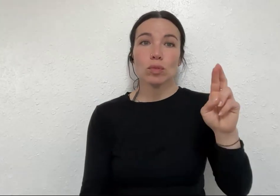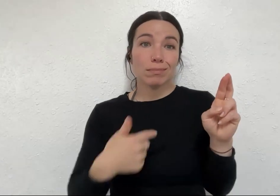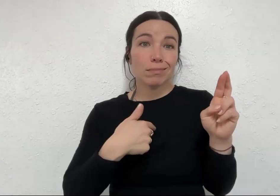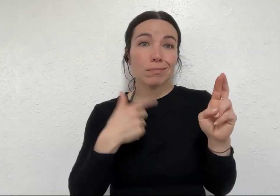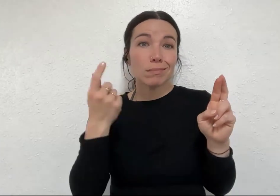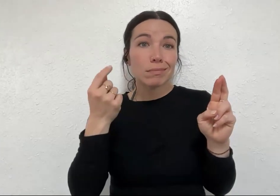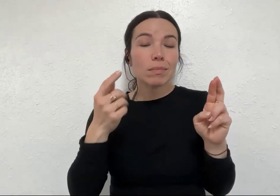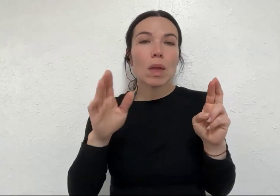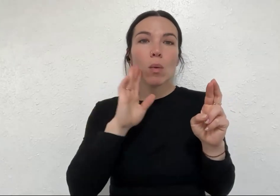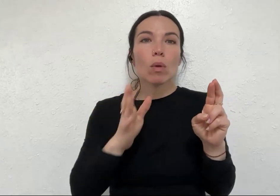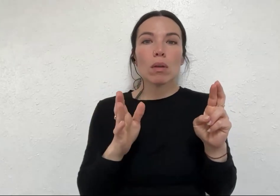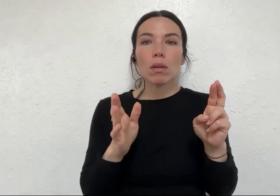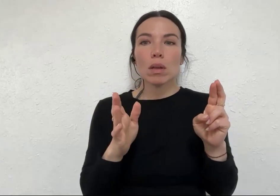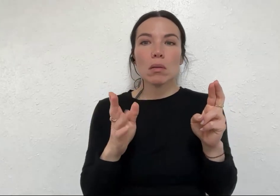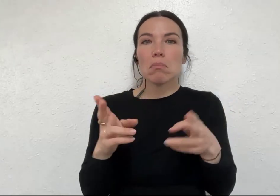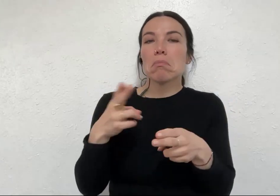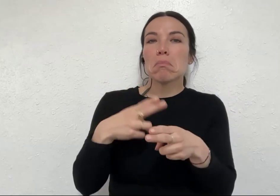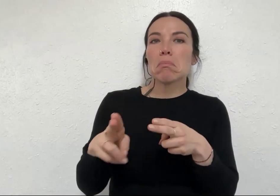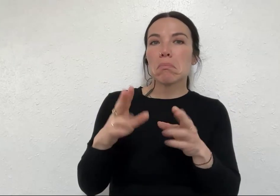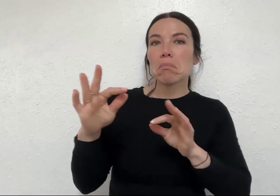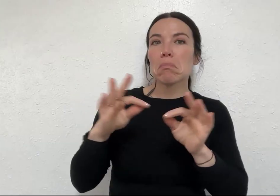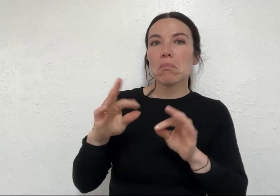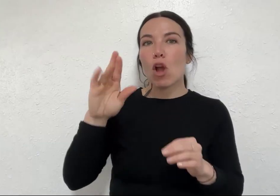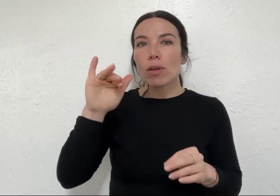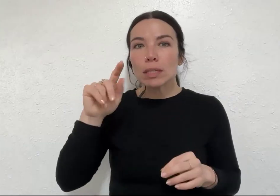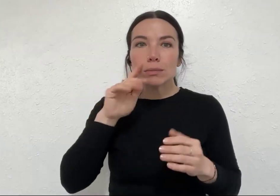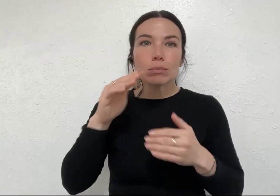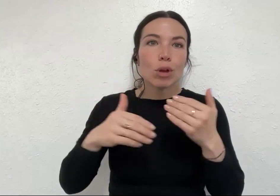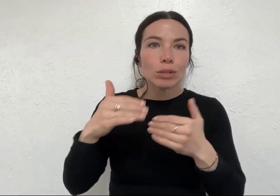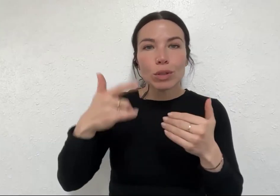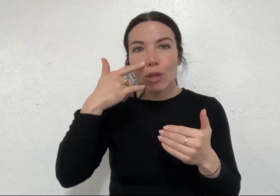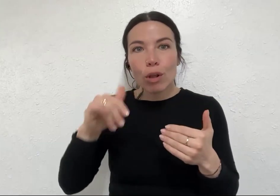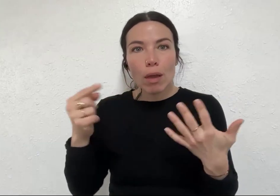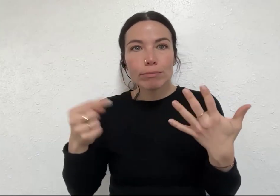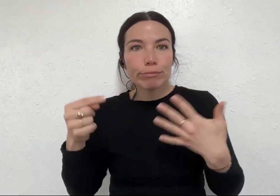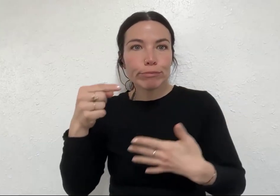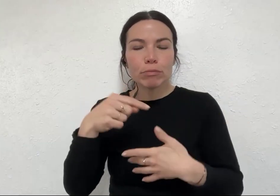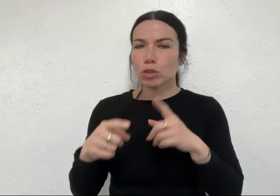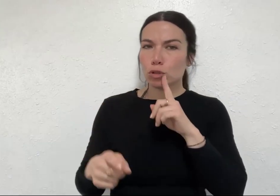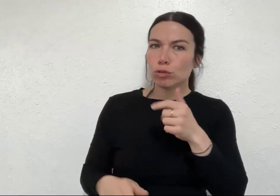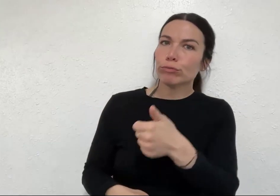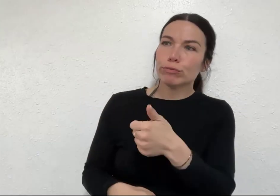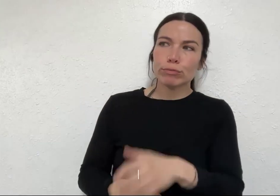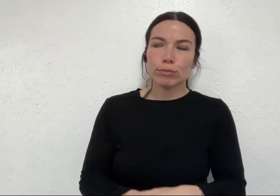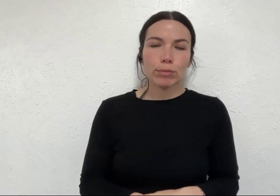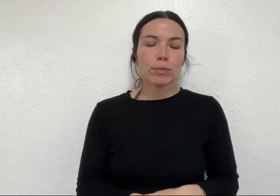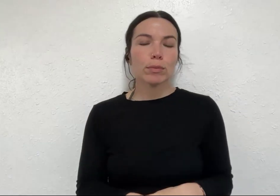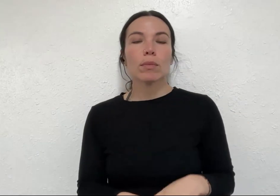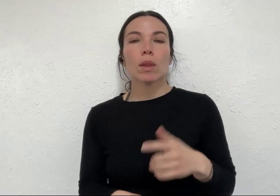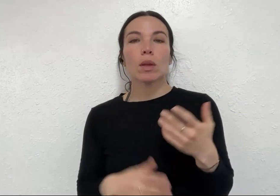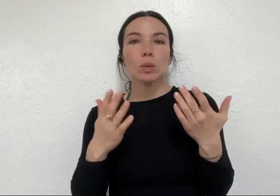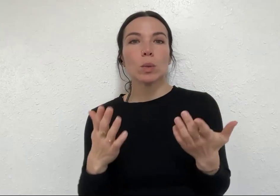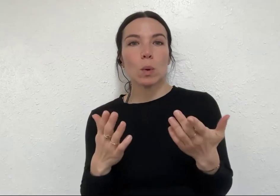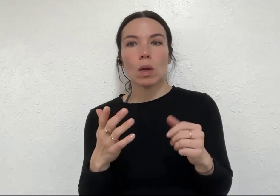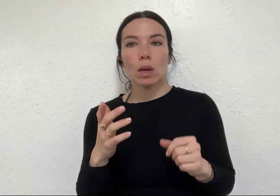very brief overview of the RIT process. wonderful. And so